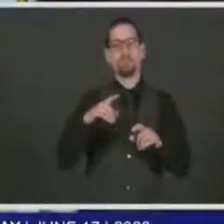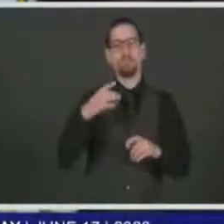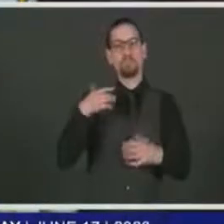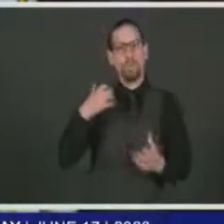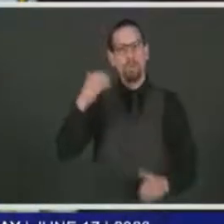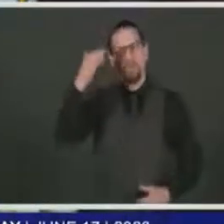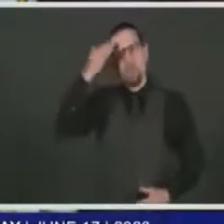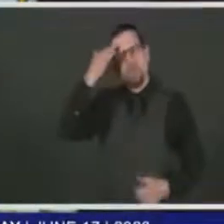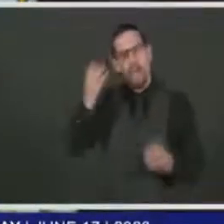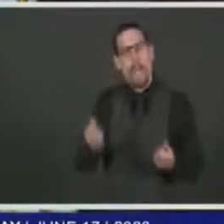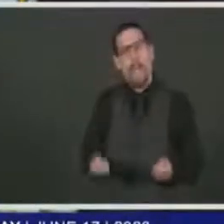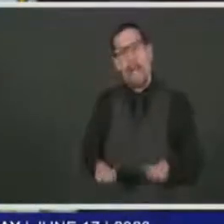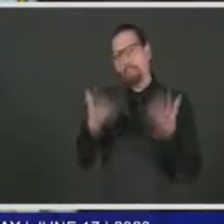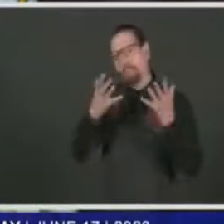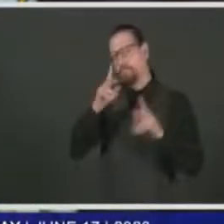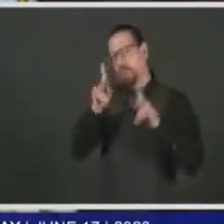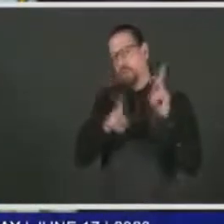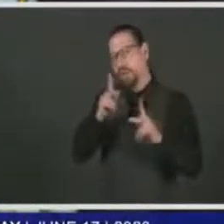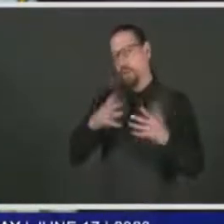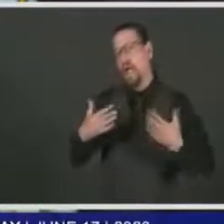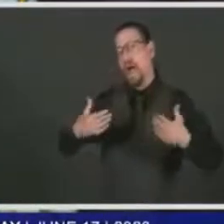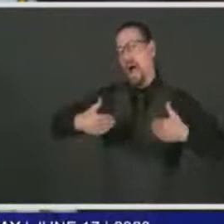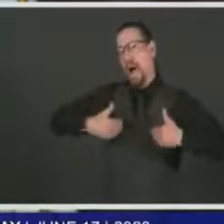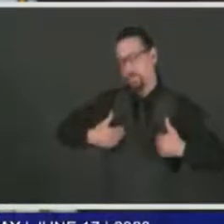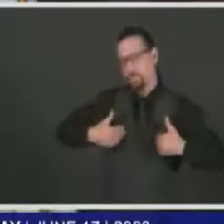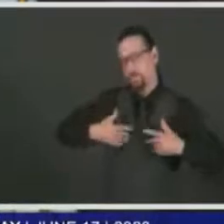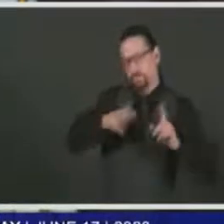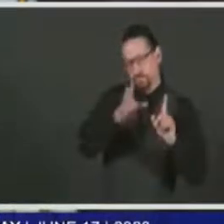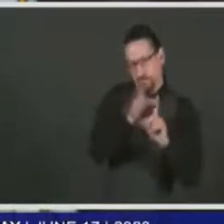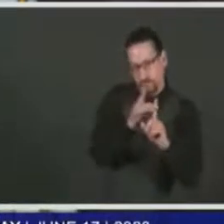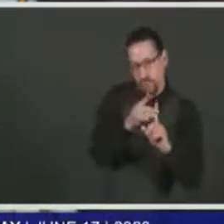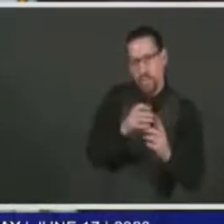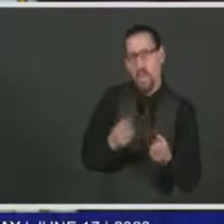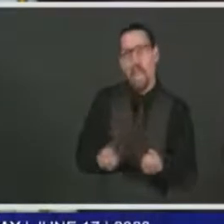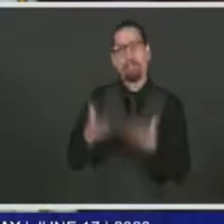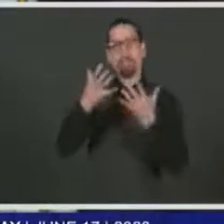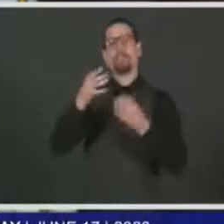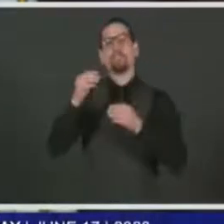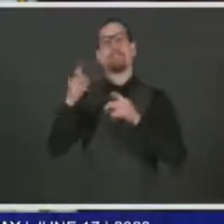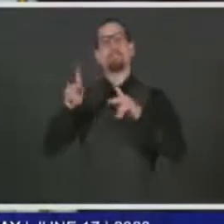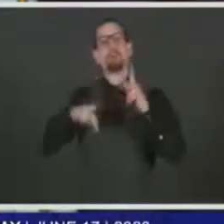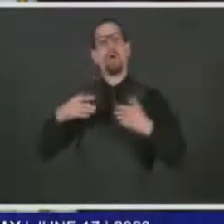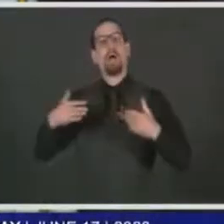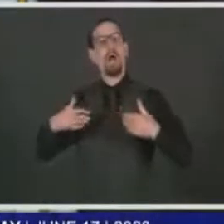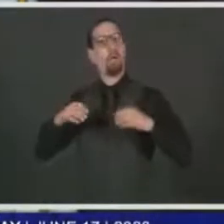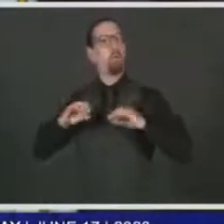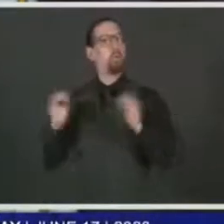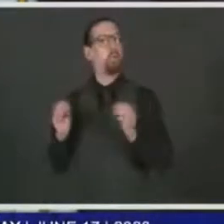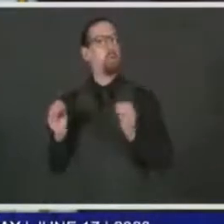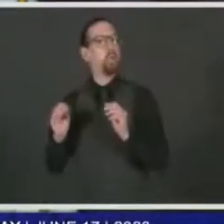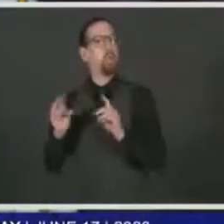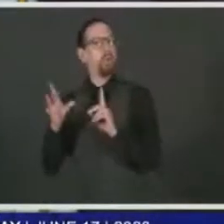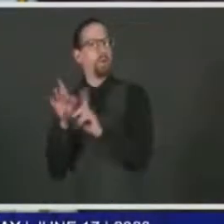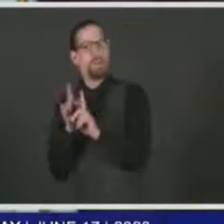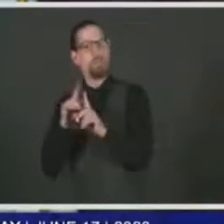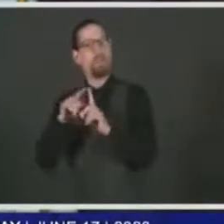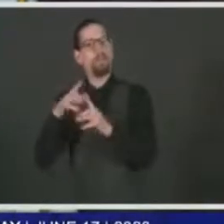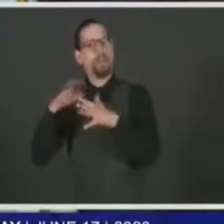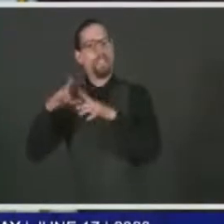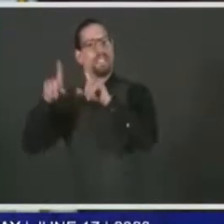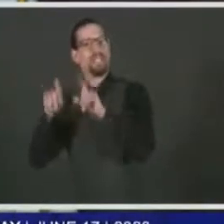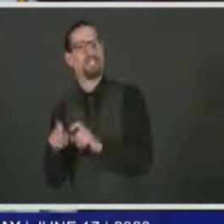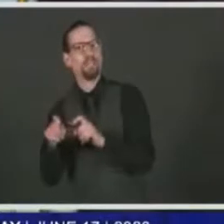virus or have been exposed to the virus. So to that end, today I'm announcing that we're adding